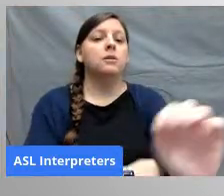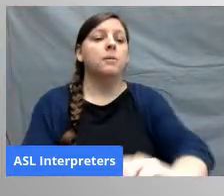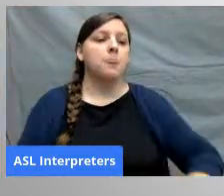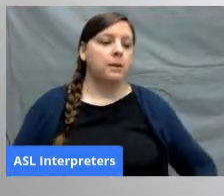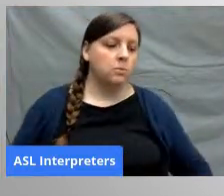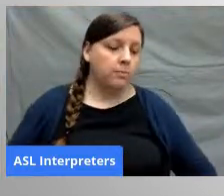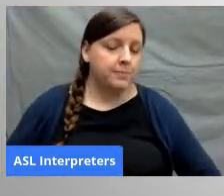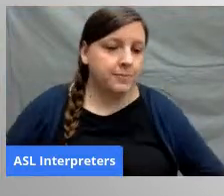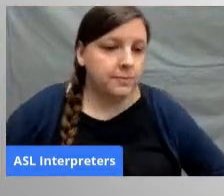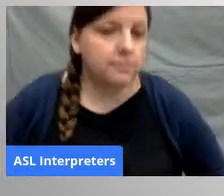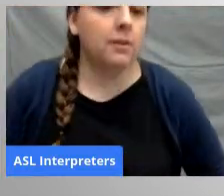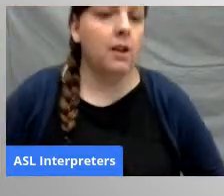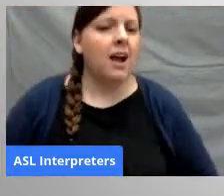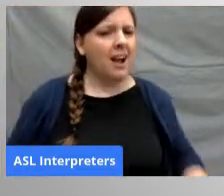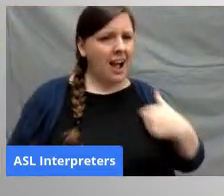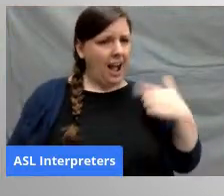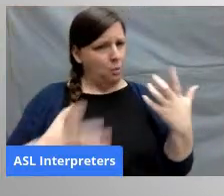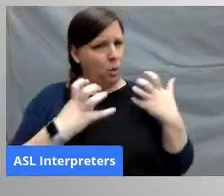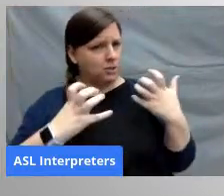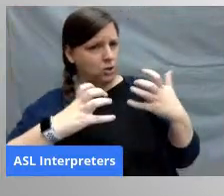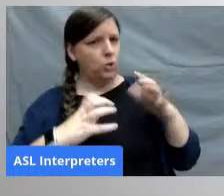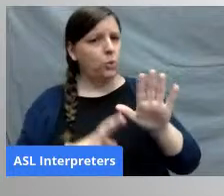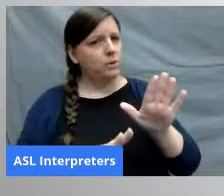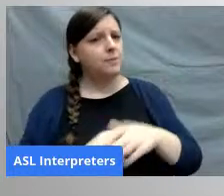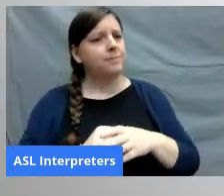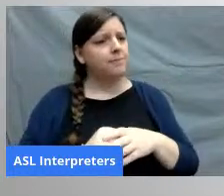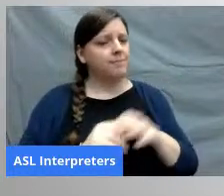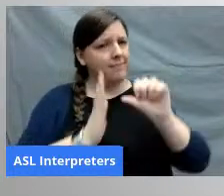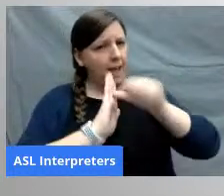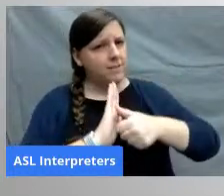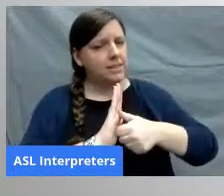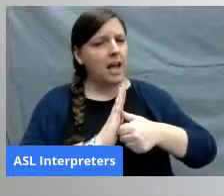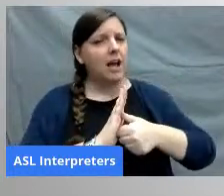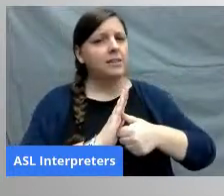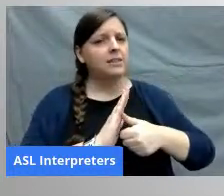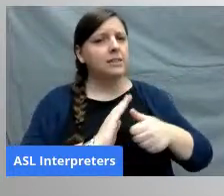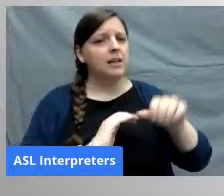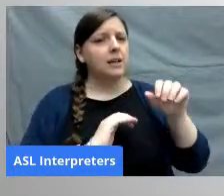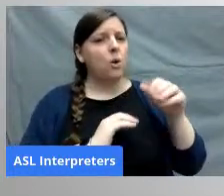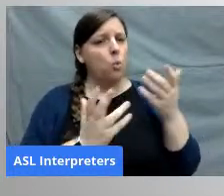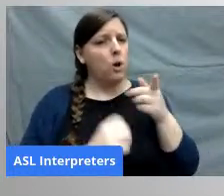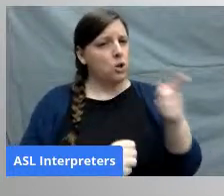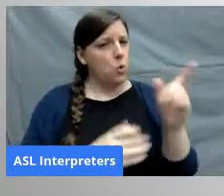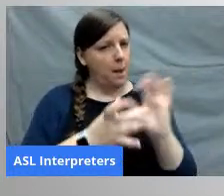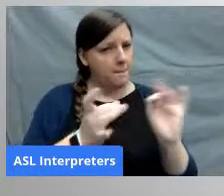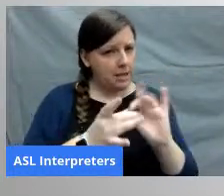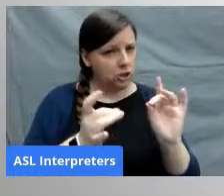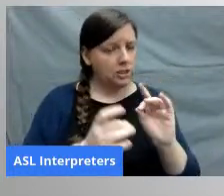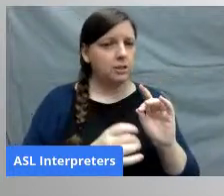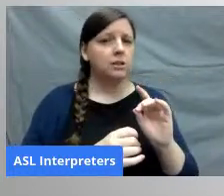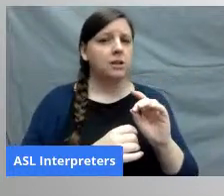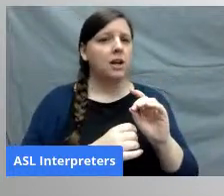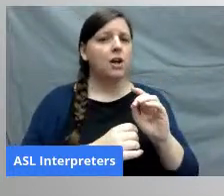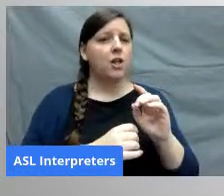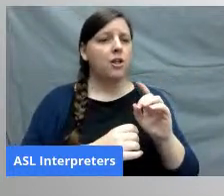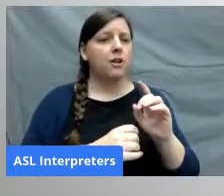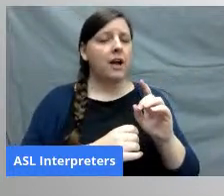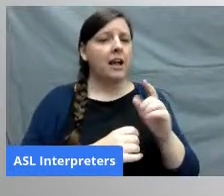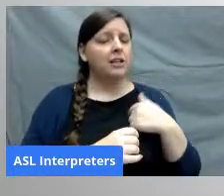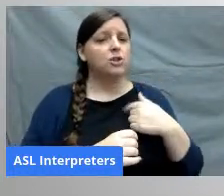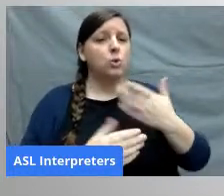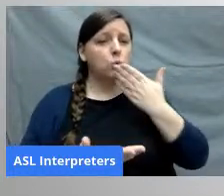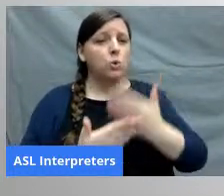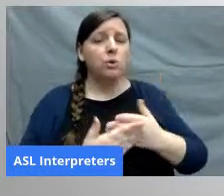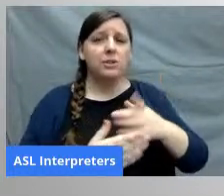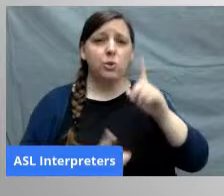you mentioned, that it's really good, and Ms. Hull, it's really good to hear like those innovative ways. You